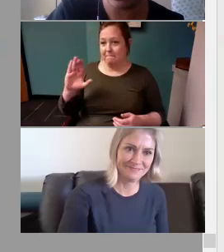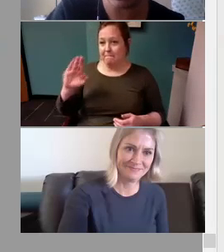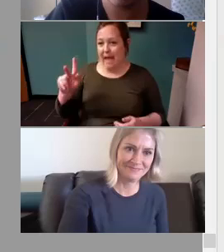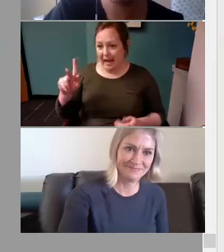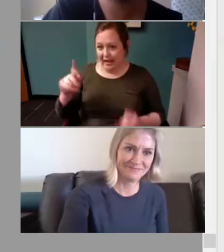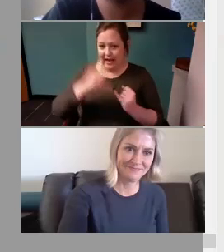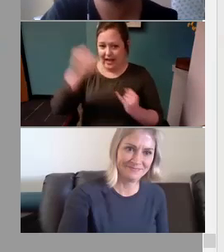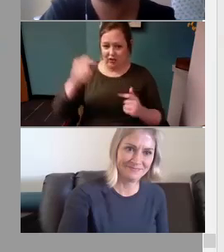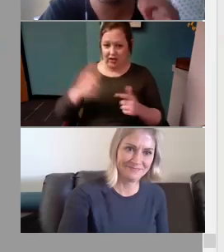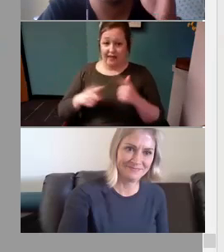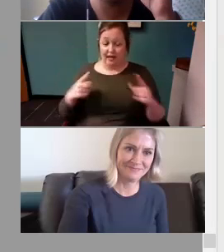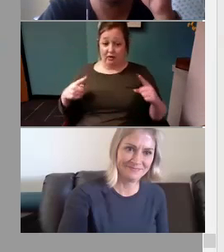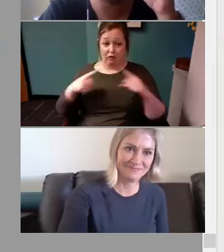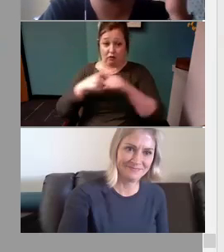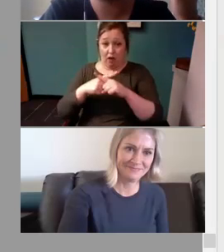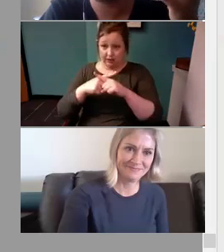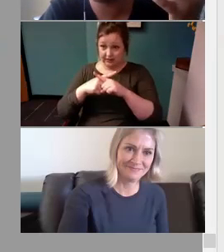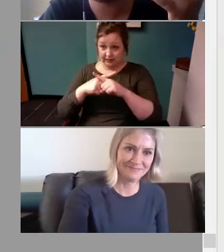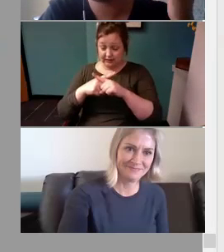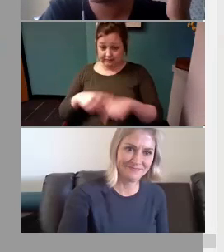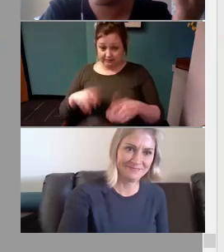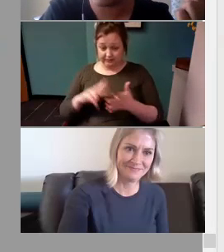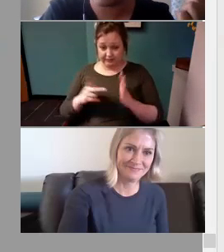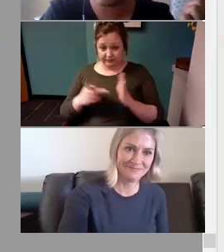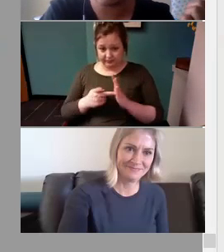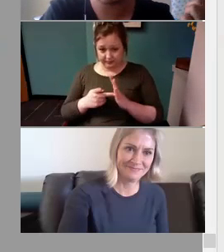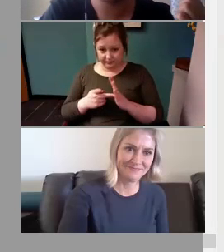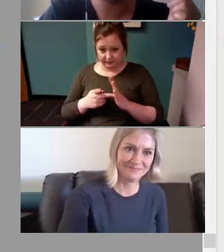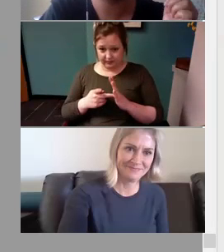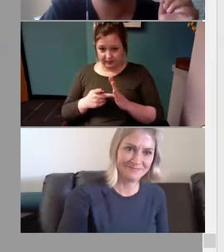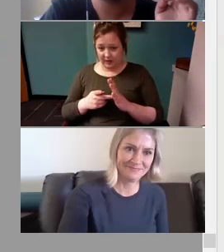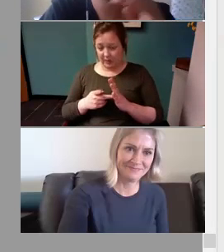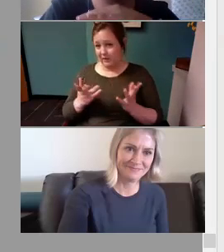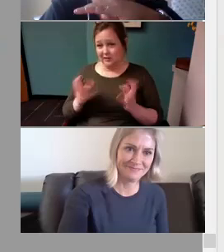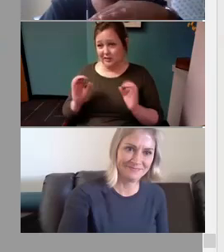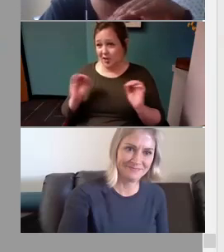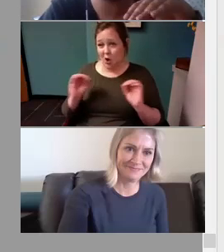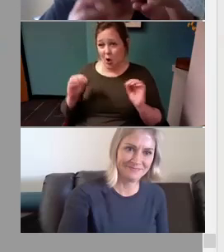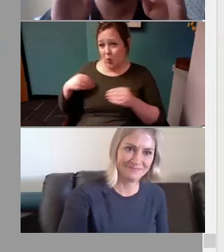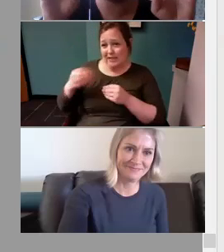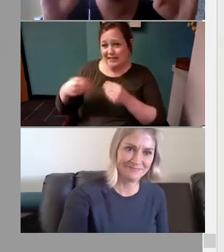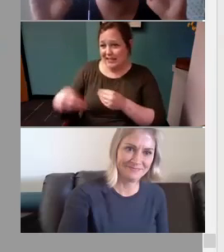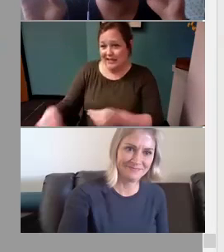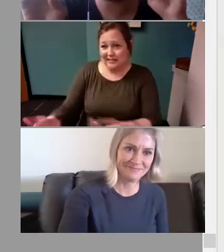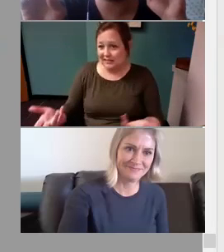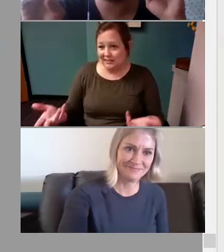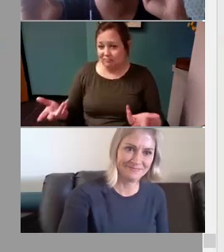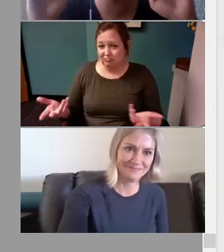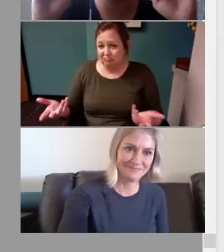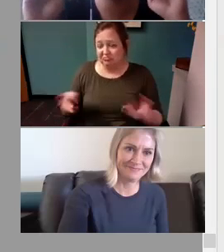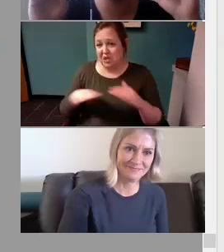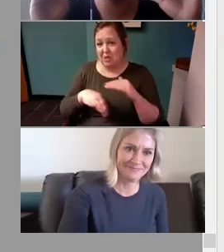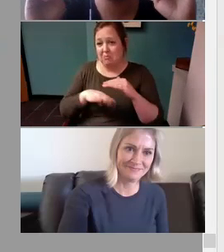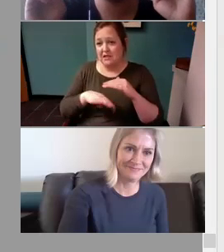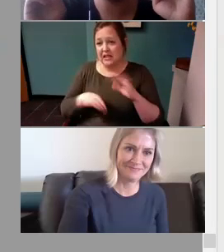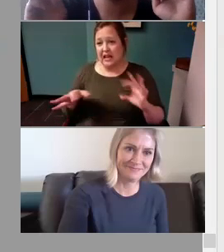between siblings. So basically nodes that are neither descendants nor ancestors. And therefore it is basically connecting two components